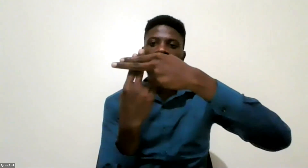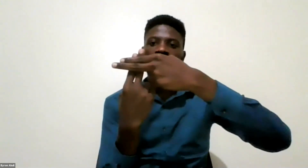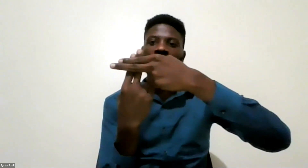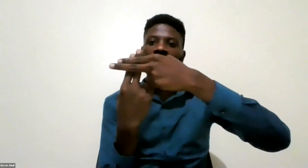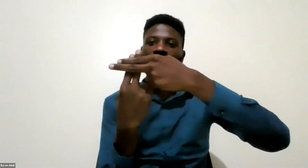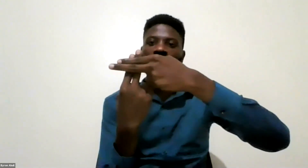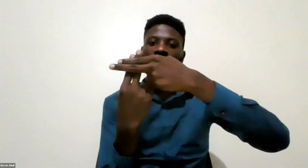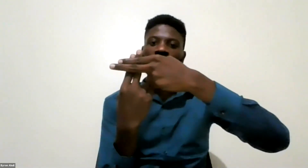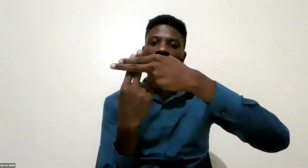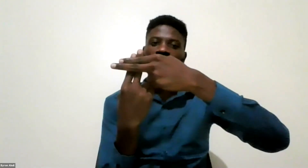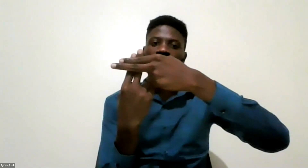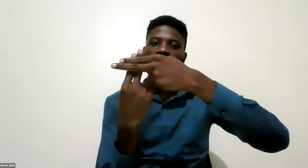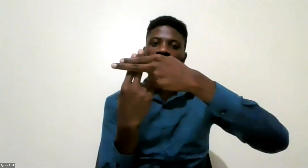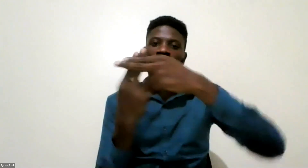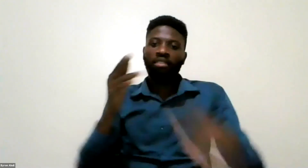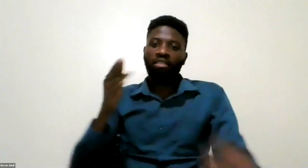Future. Hashtag.